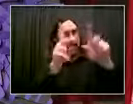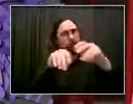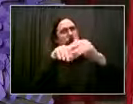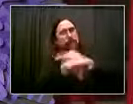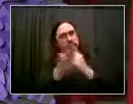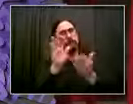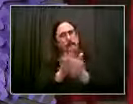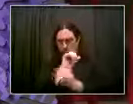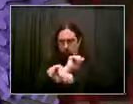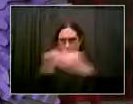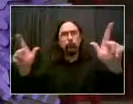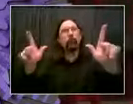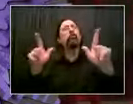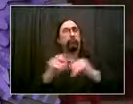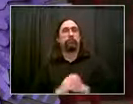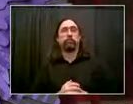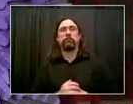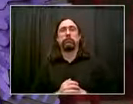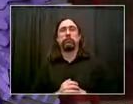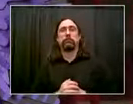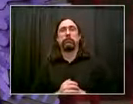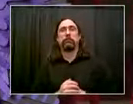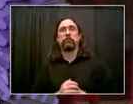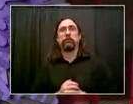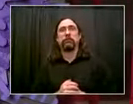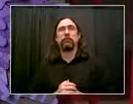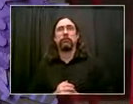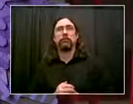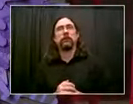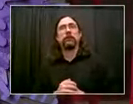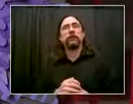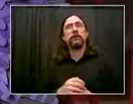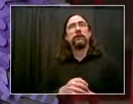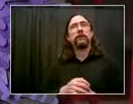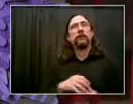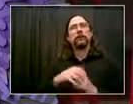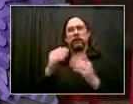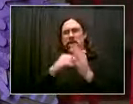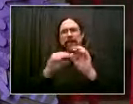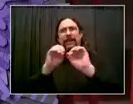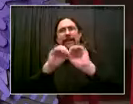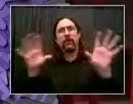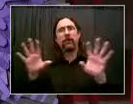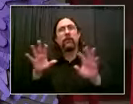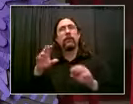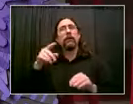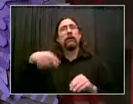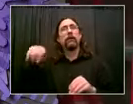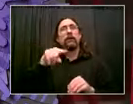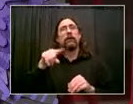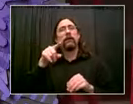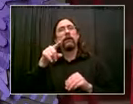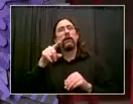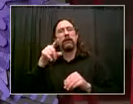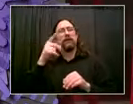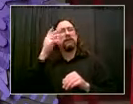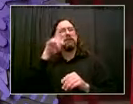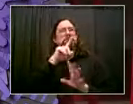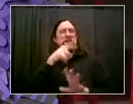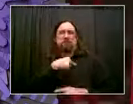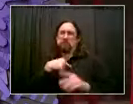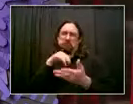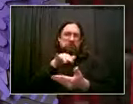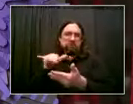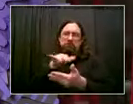in-person educator in class with his or her students. So we will welcome all of our teachers and staff members back in the fall. At